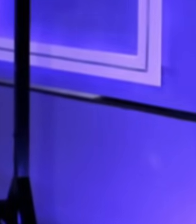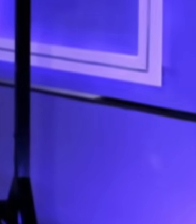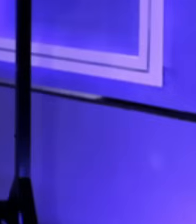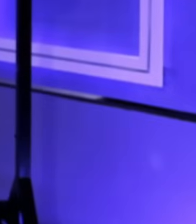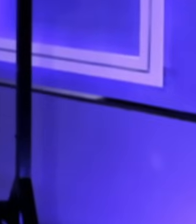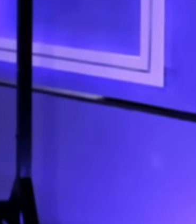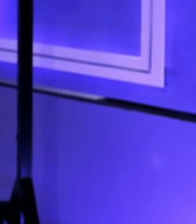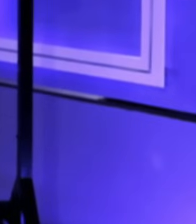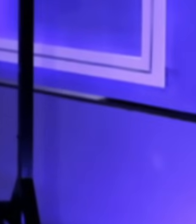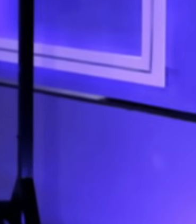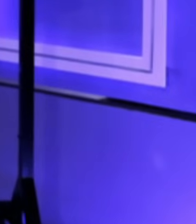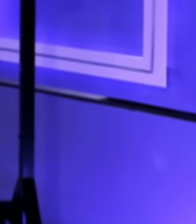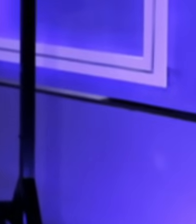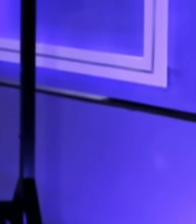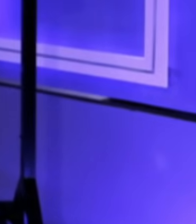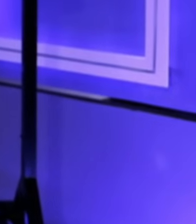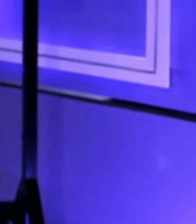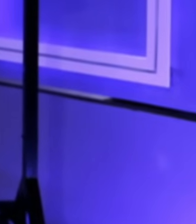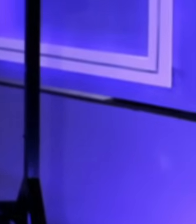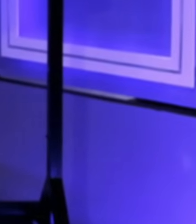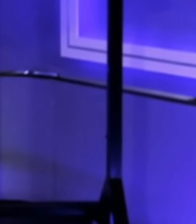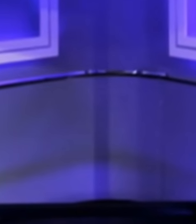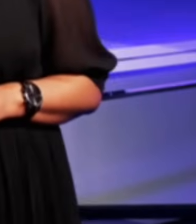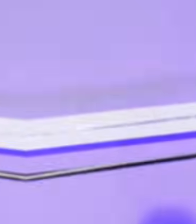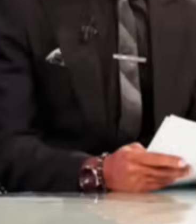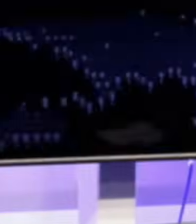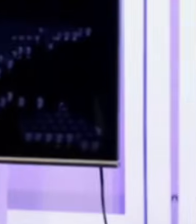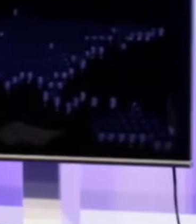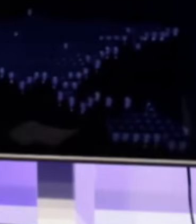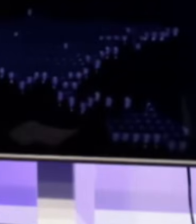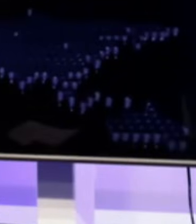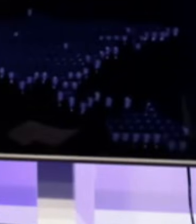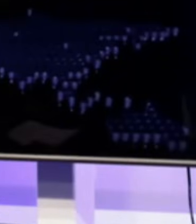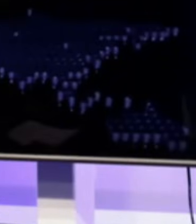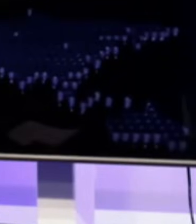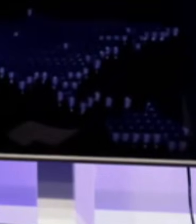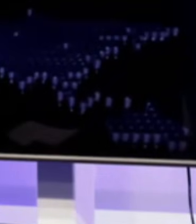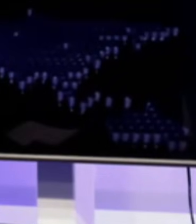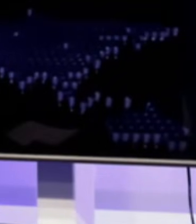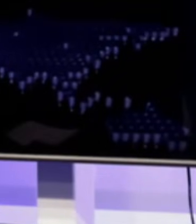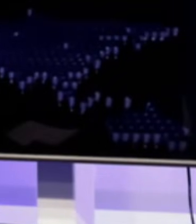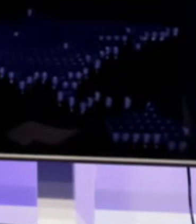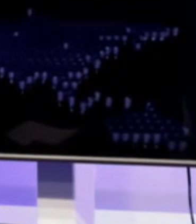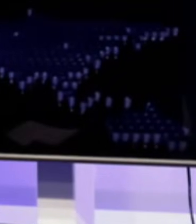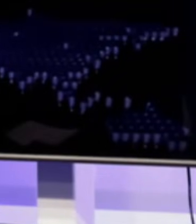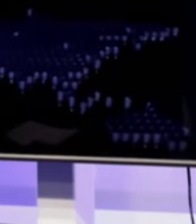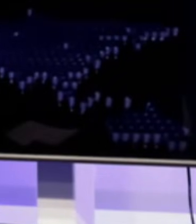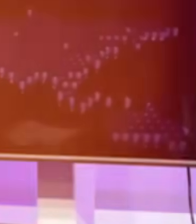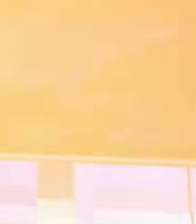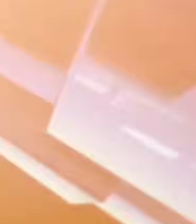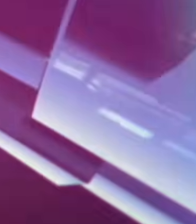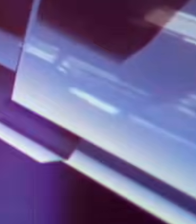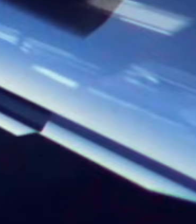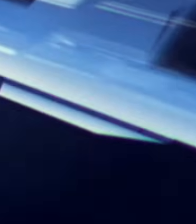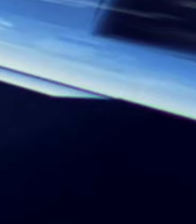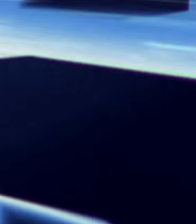gare ga beke go simolola ka moranang a le malatsi a le supa. Re go tlišetša ditaba tša Afrika Borwa le lefatshe ka bophara ka go ba